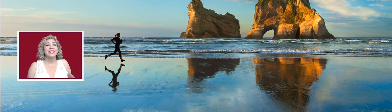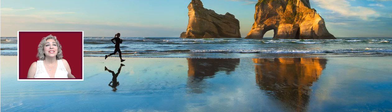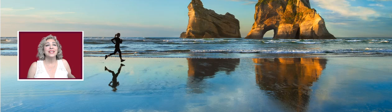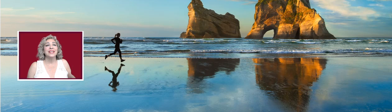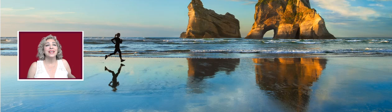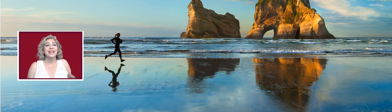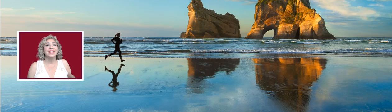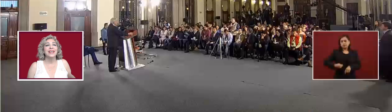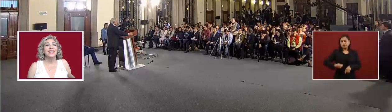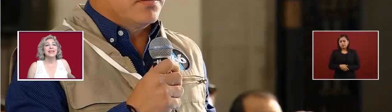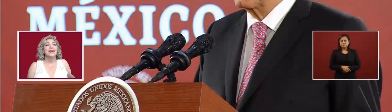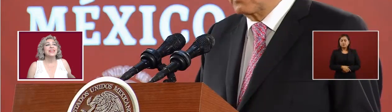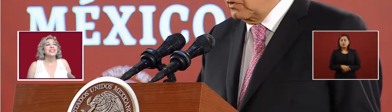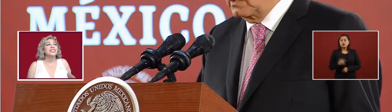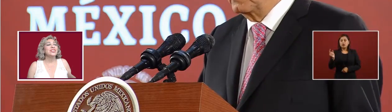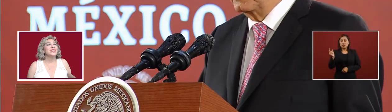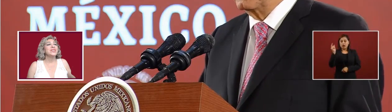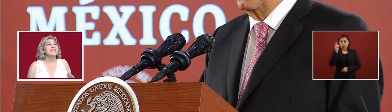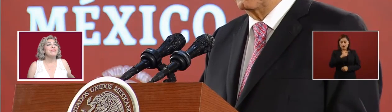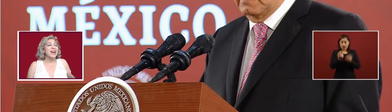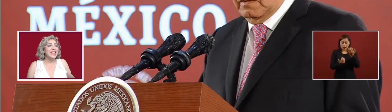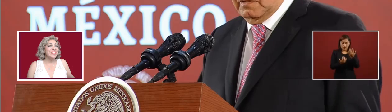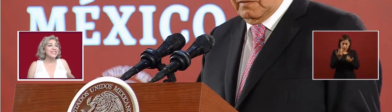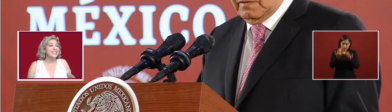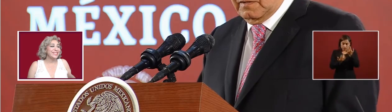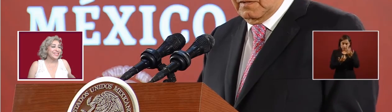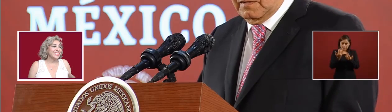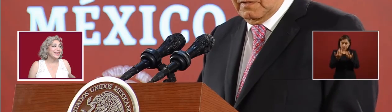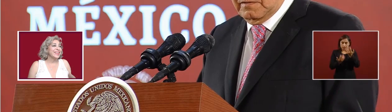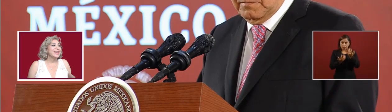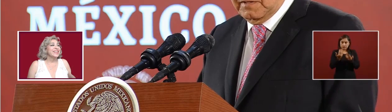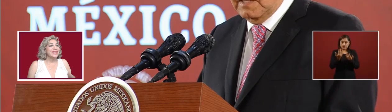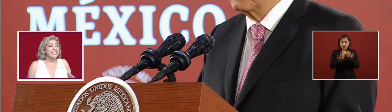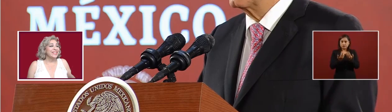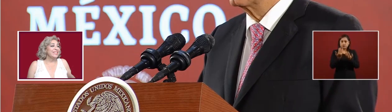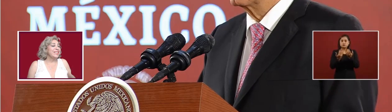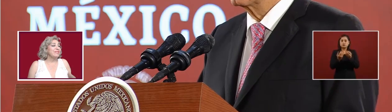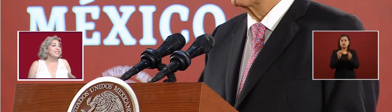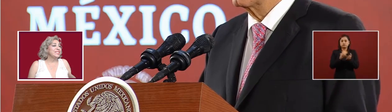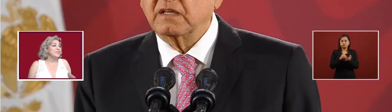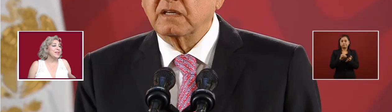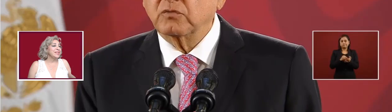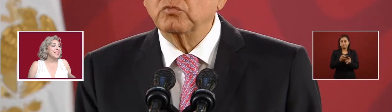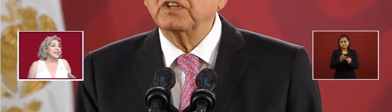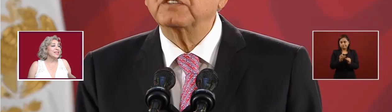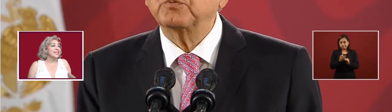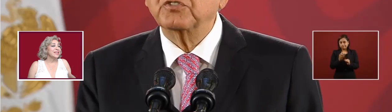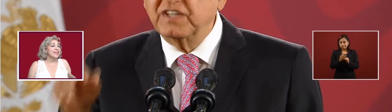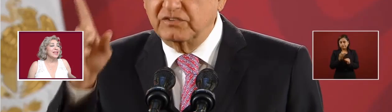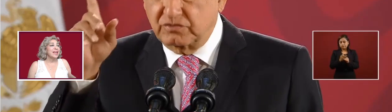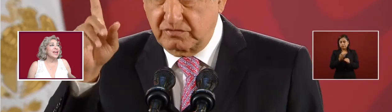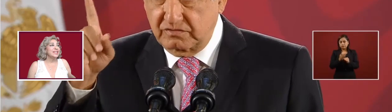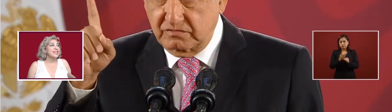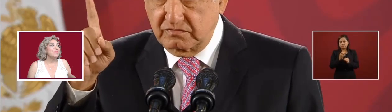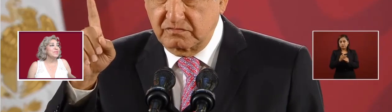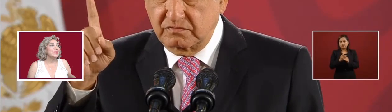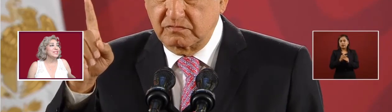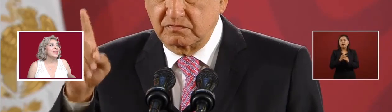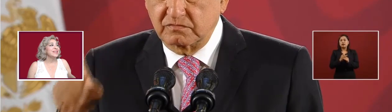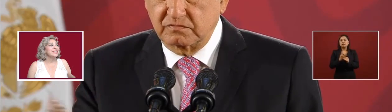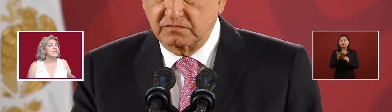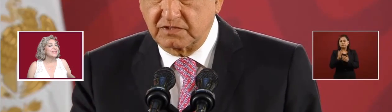Where is it? So during the fires that were still maintained at